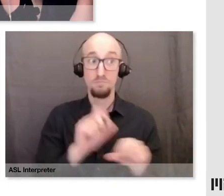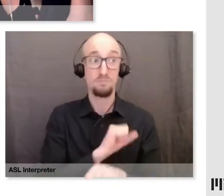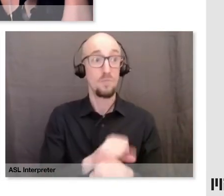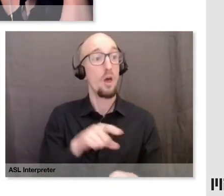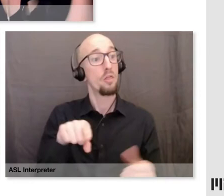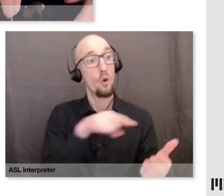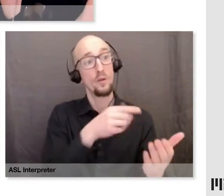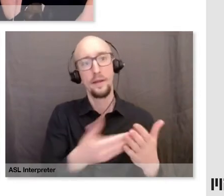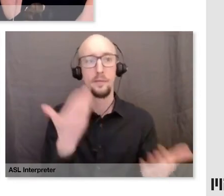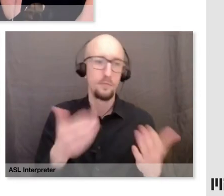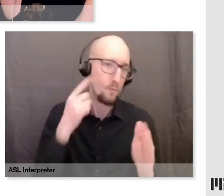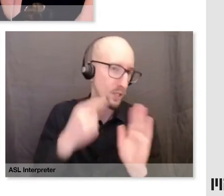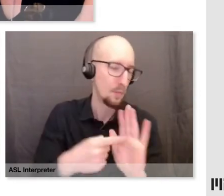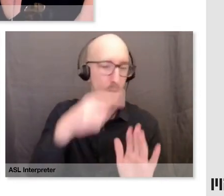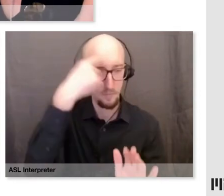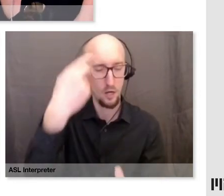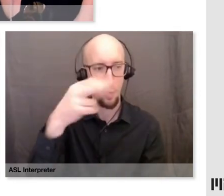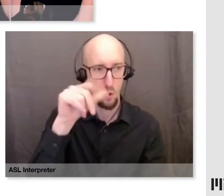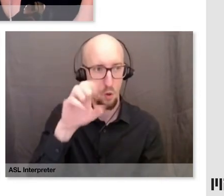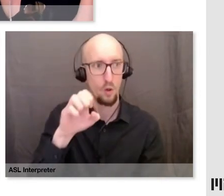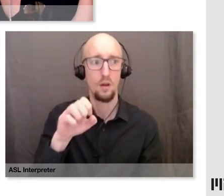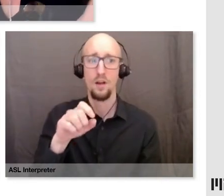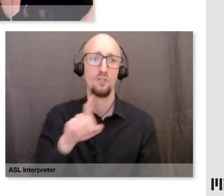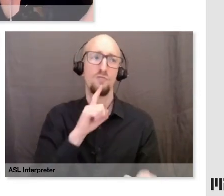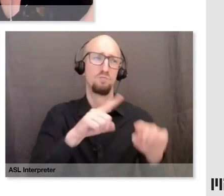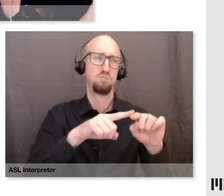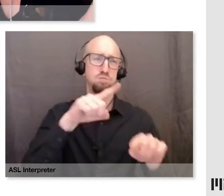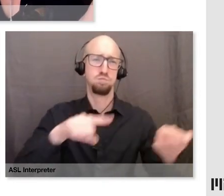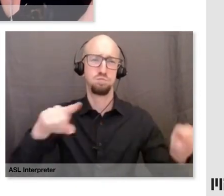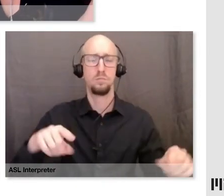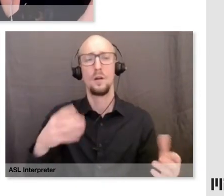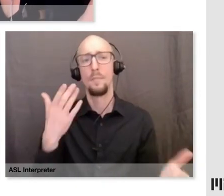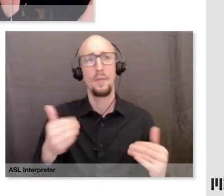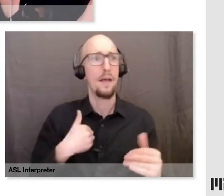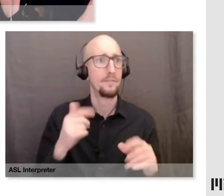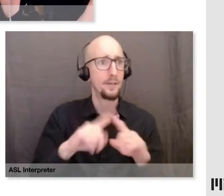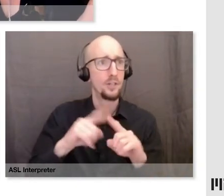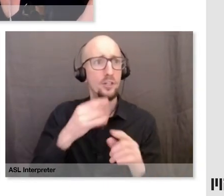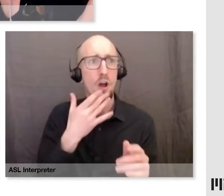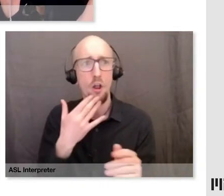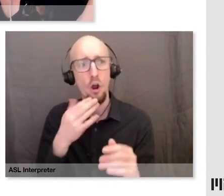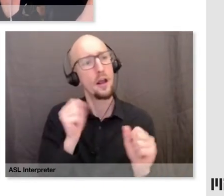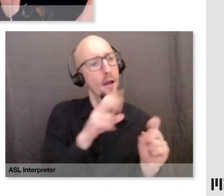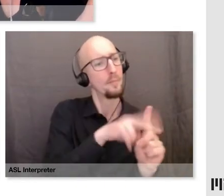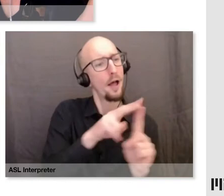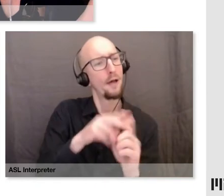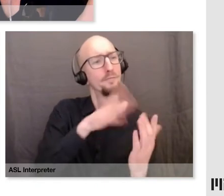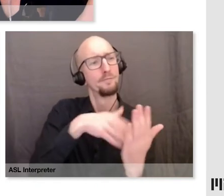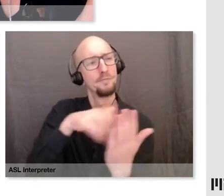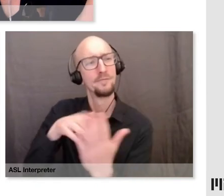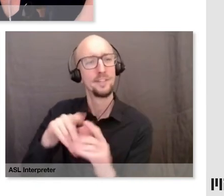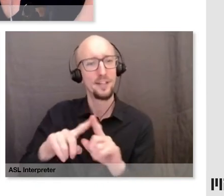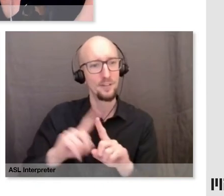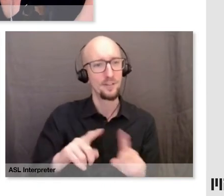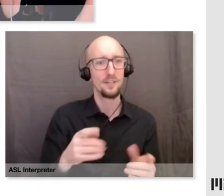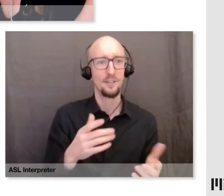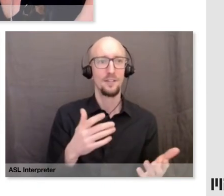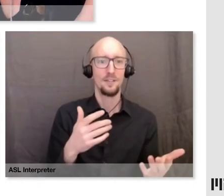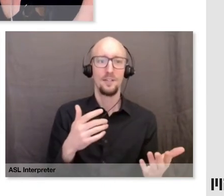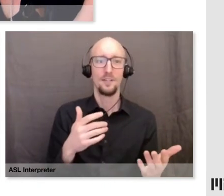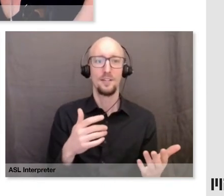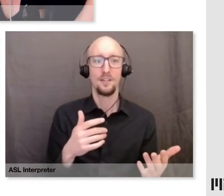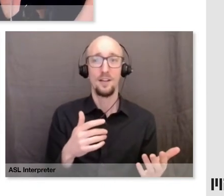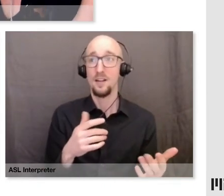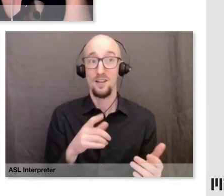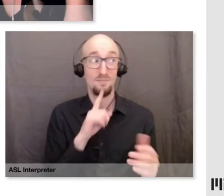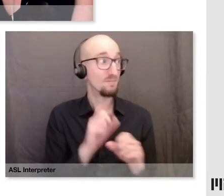be colored differently, be understood differently. Basically, that what you're looking at are like energy waves